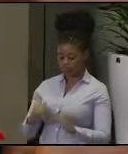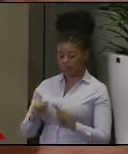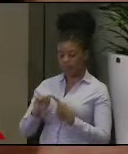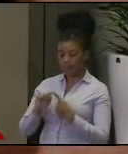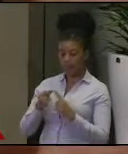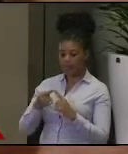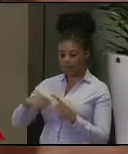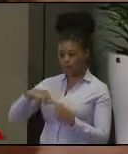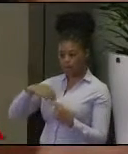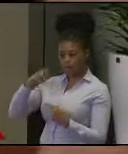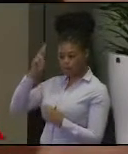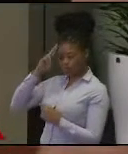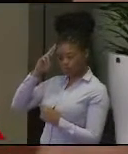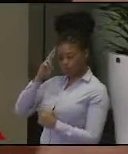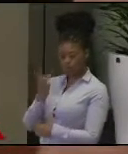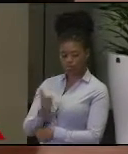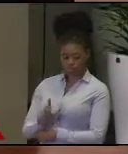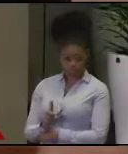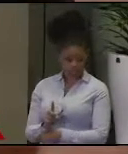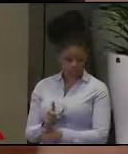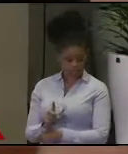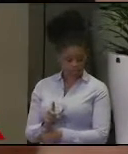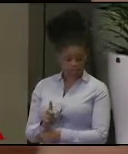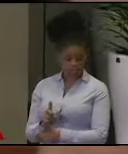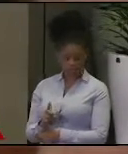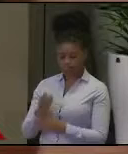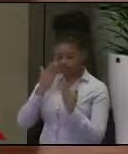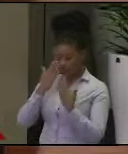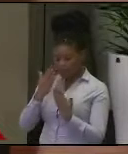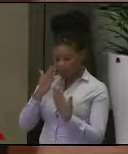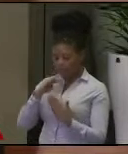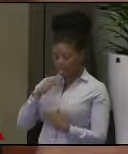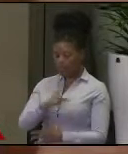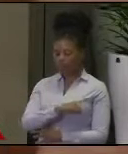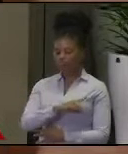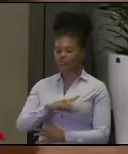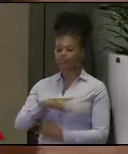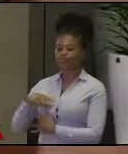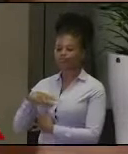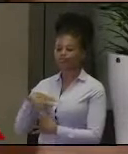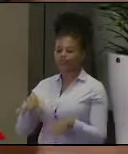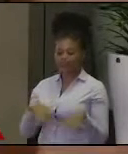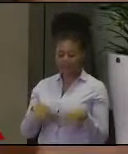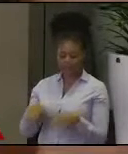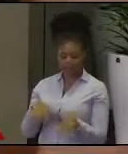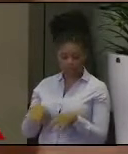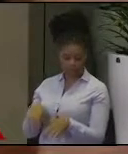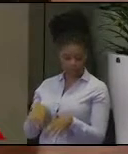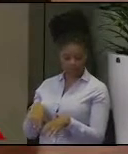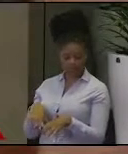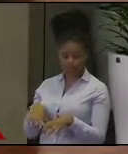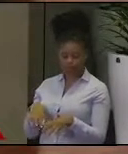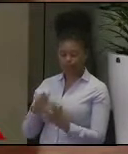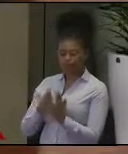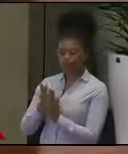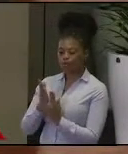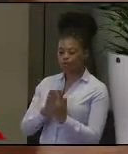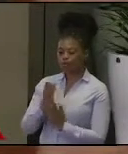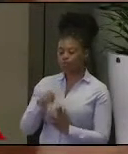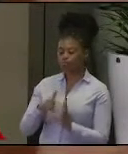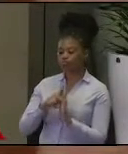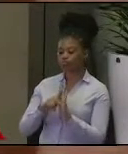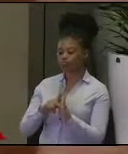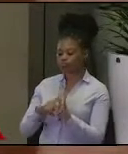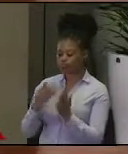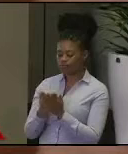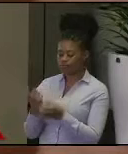are reminded that learning is a lifelong exercise. Through these programs, we can